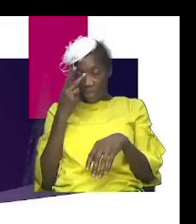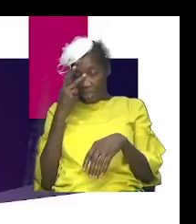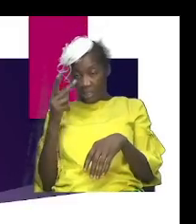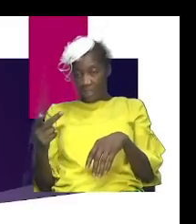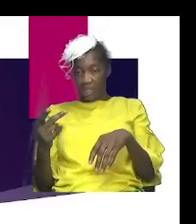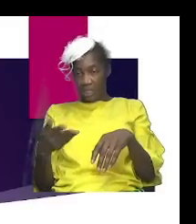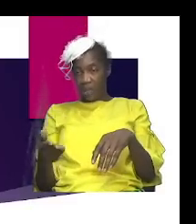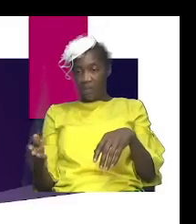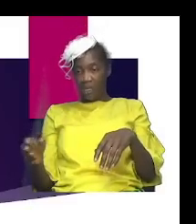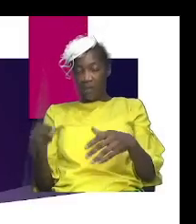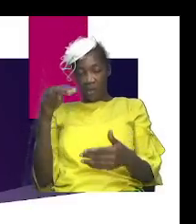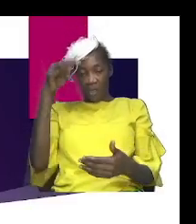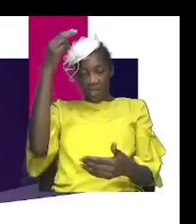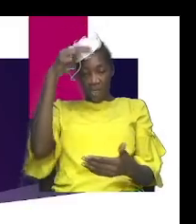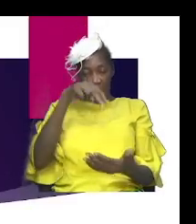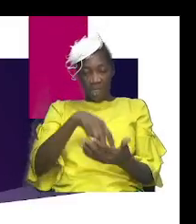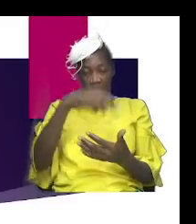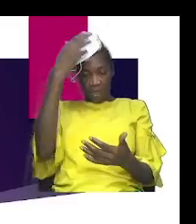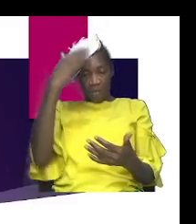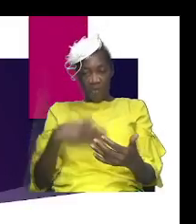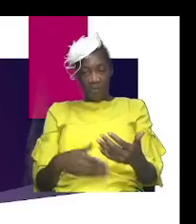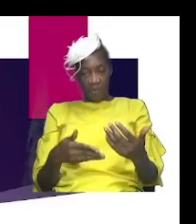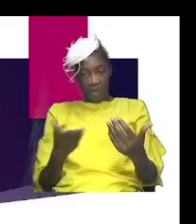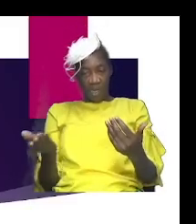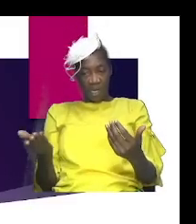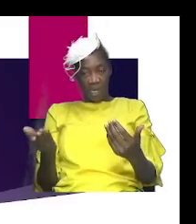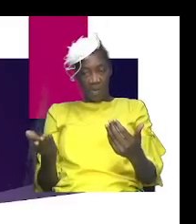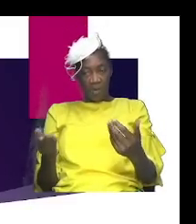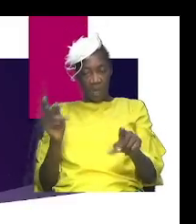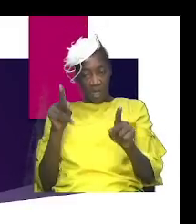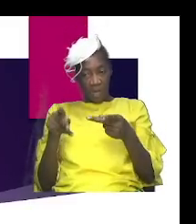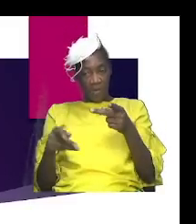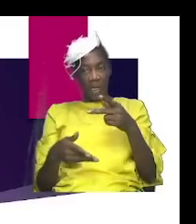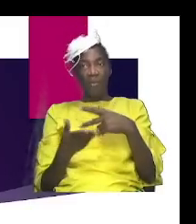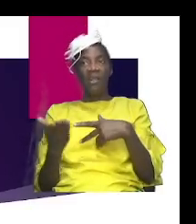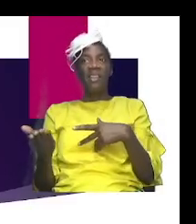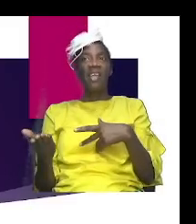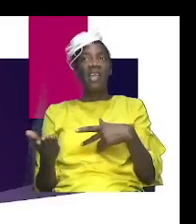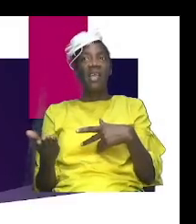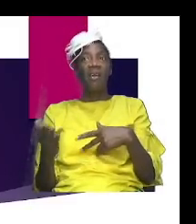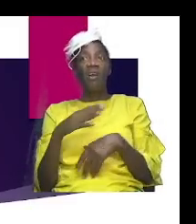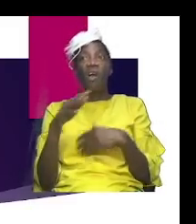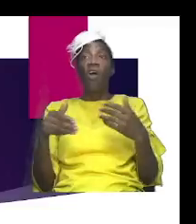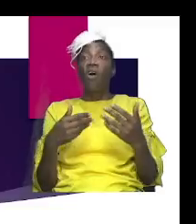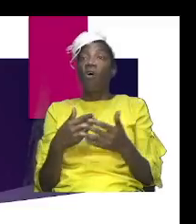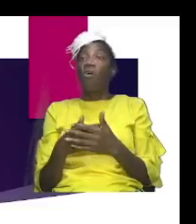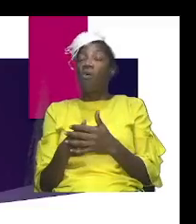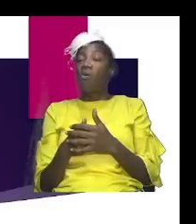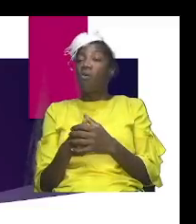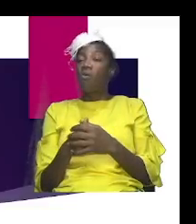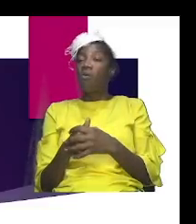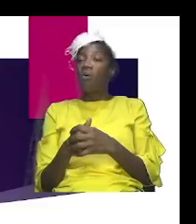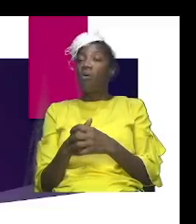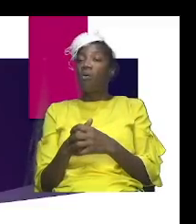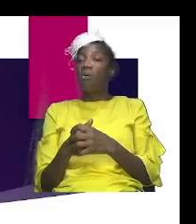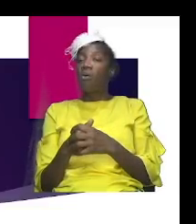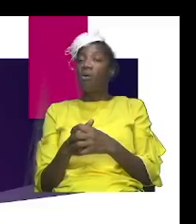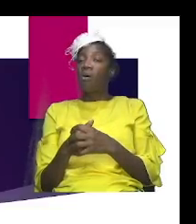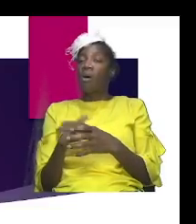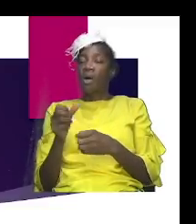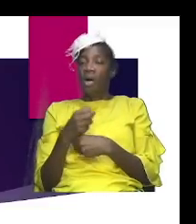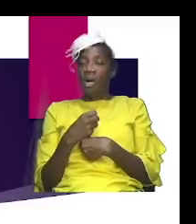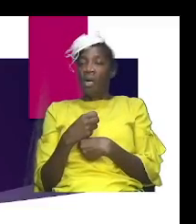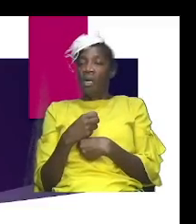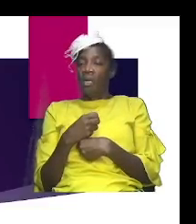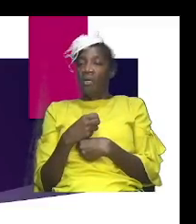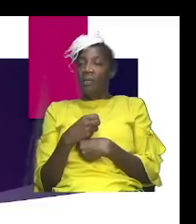when we stand before him. For folks will be there. Yes, we, and all that I am saying right now is to make the